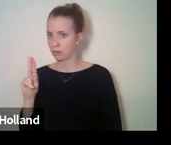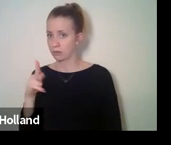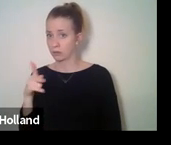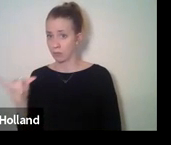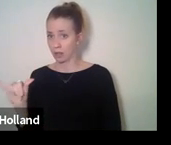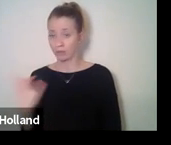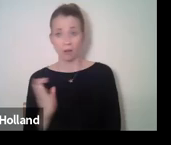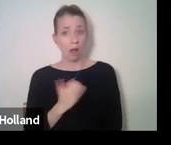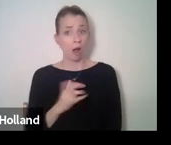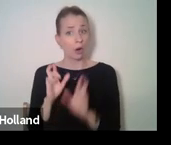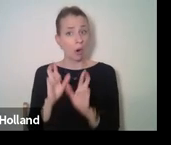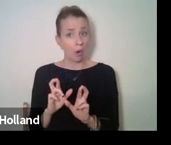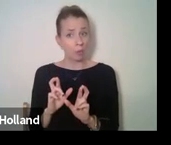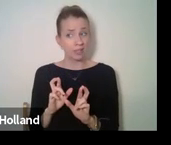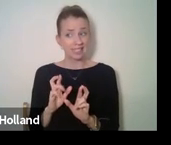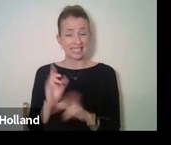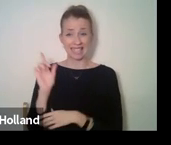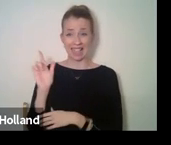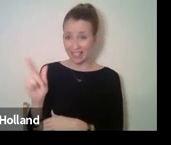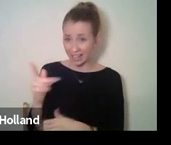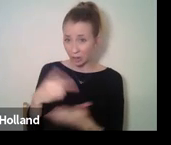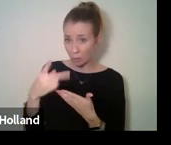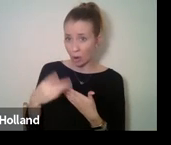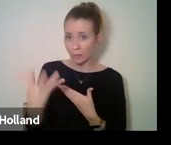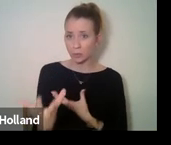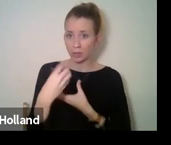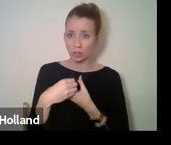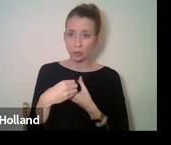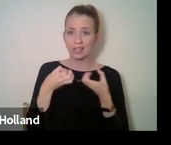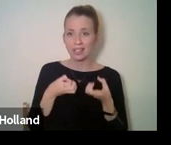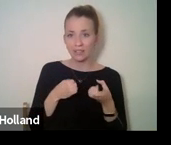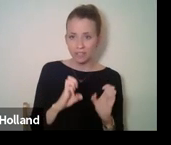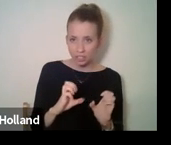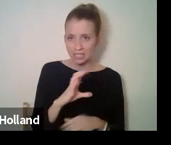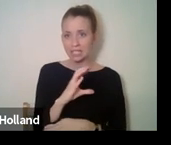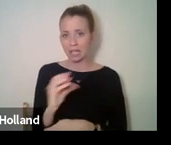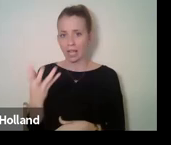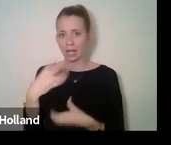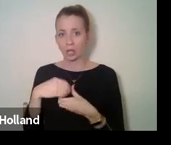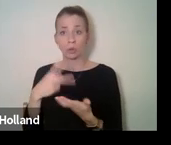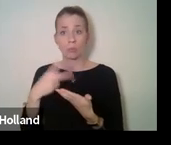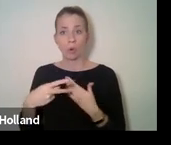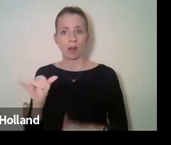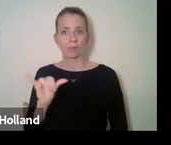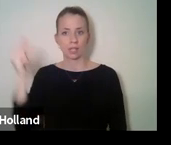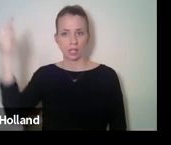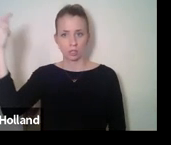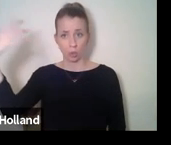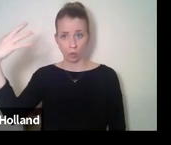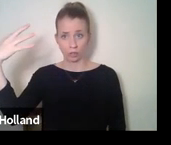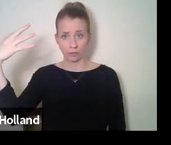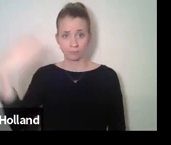include energy efficiency and distributed energy resources like solar. Customers are enrolled on